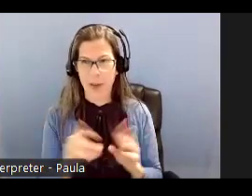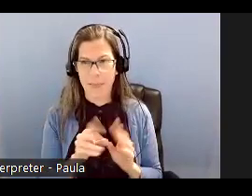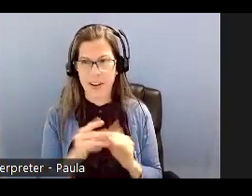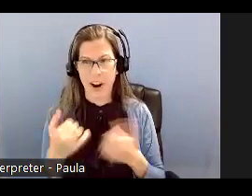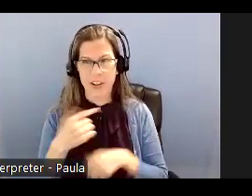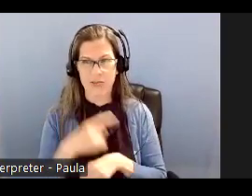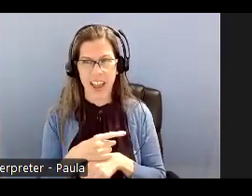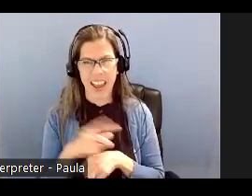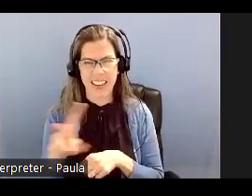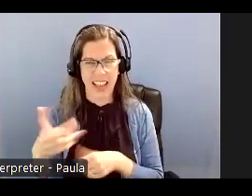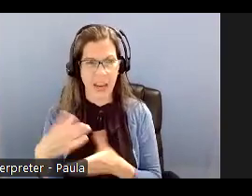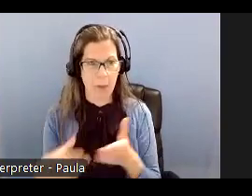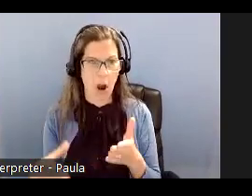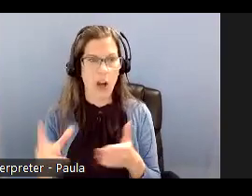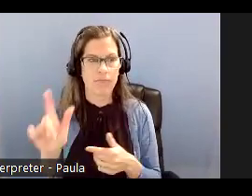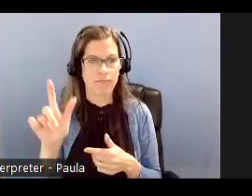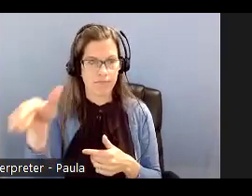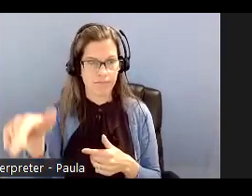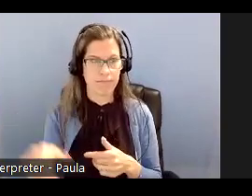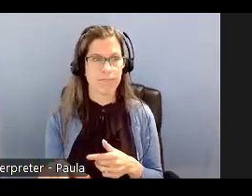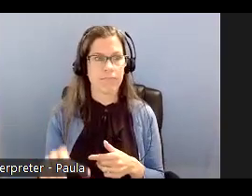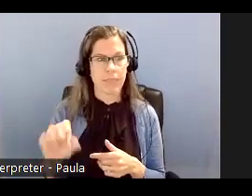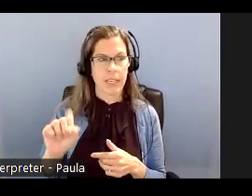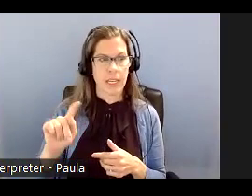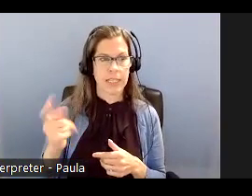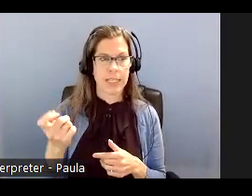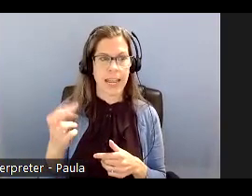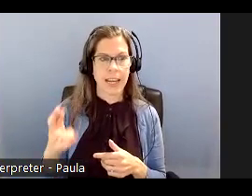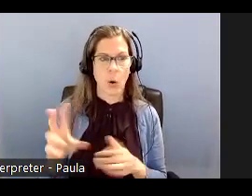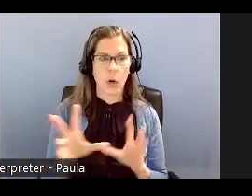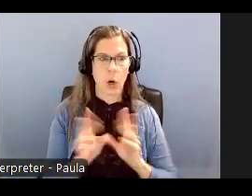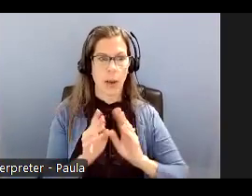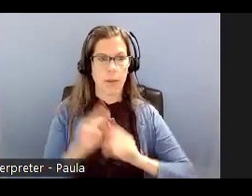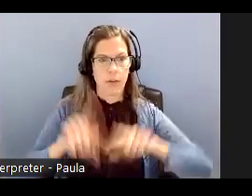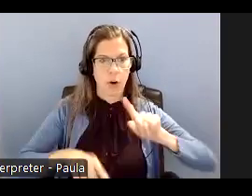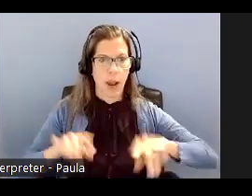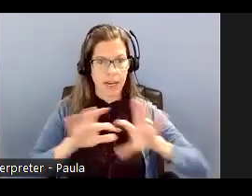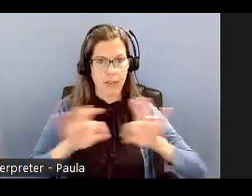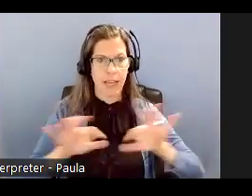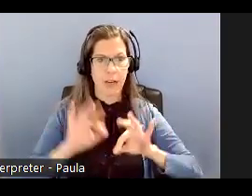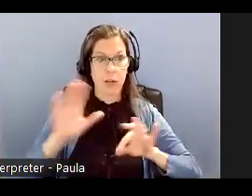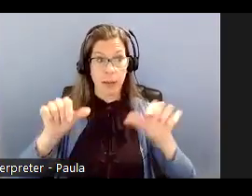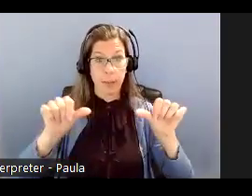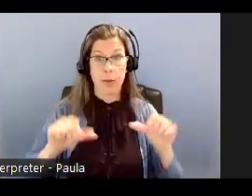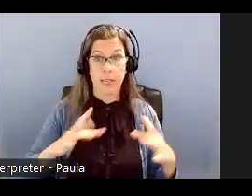the stakeholder webinar is in a variety of languages, which will be posted online.